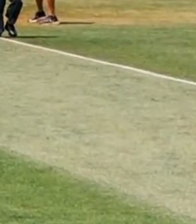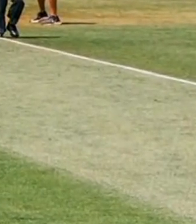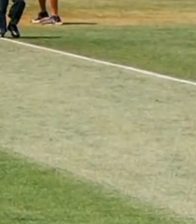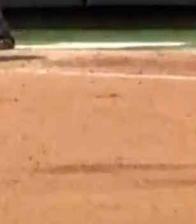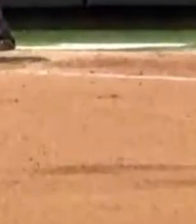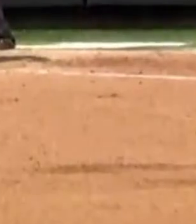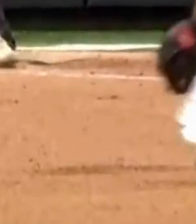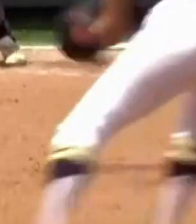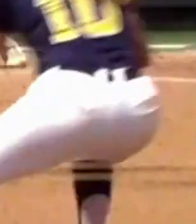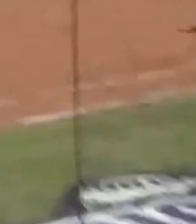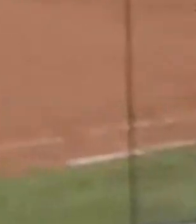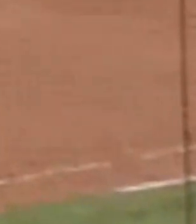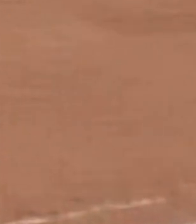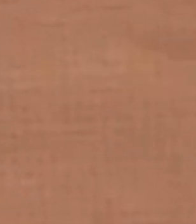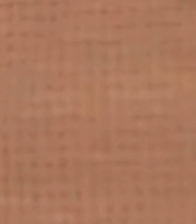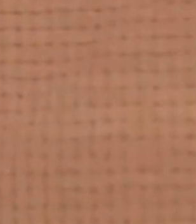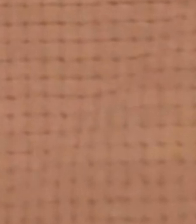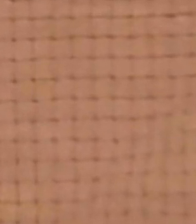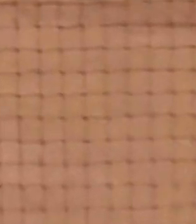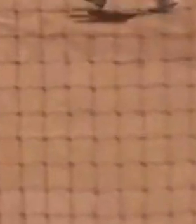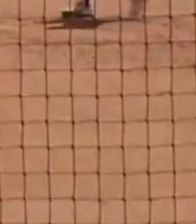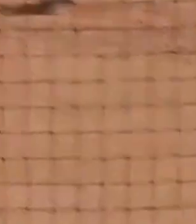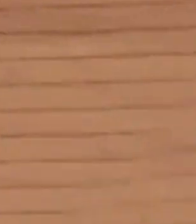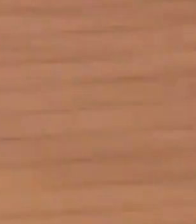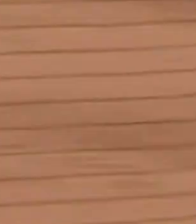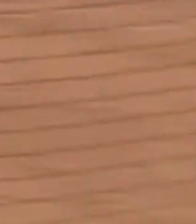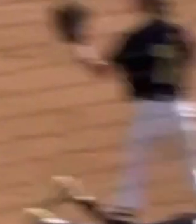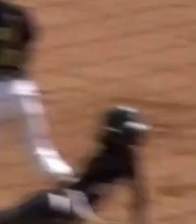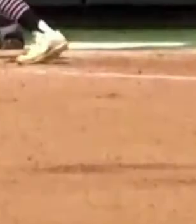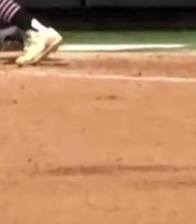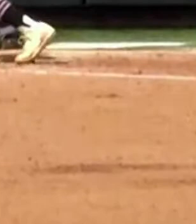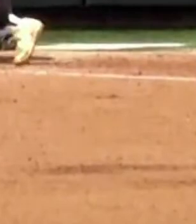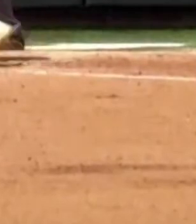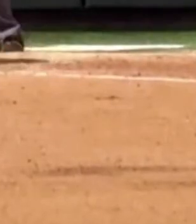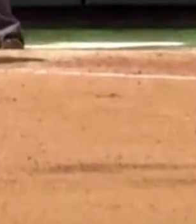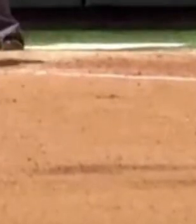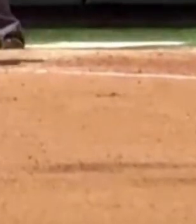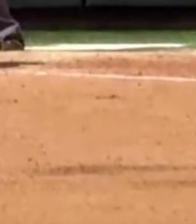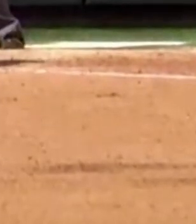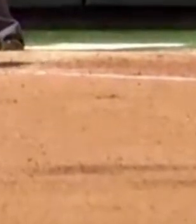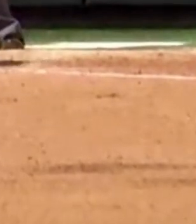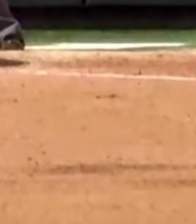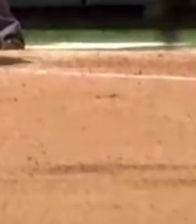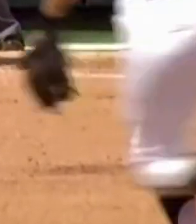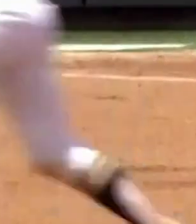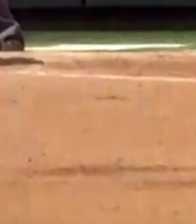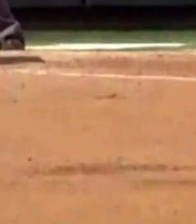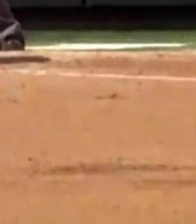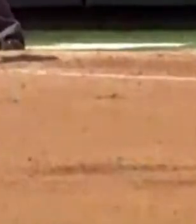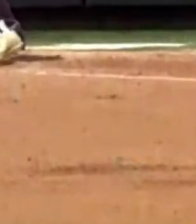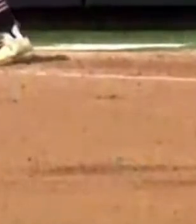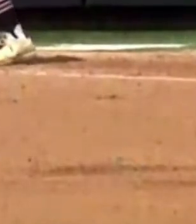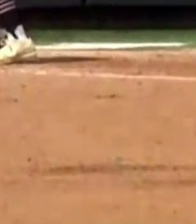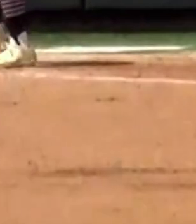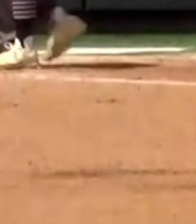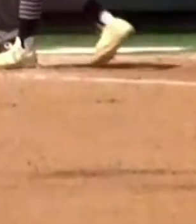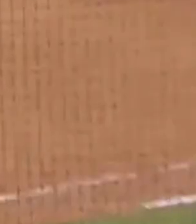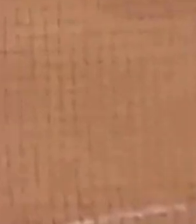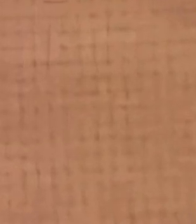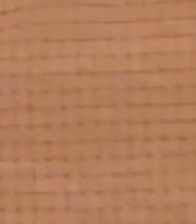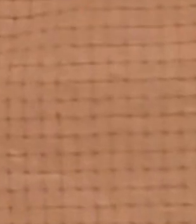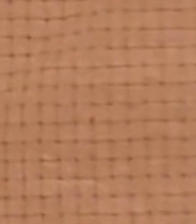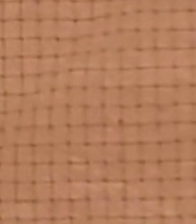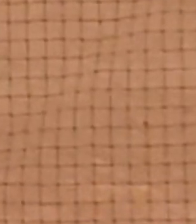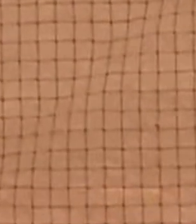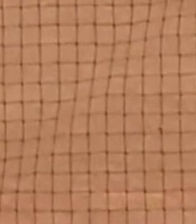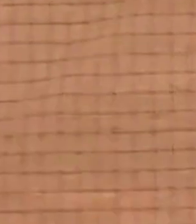little bit of humble, a little bit of cautious. Somewhere between like Rocky and Cosby's for the game. Nope, y'all can't copy yet. Bad moonwalking, and this here is our